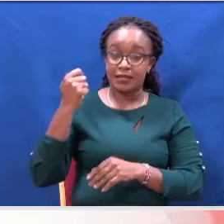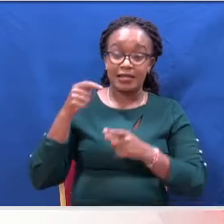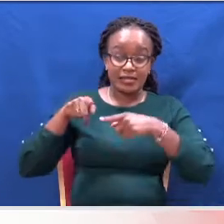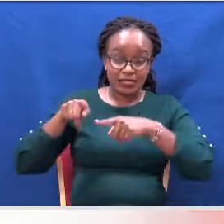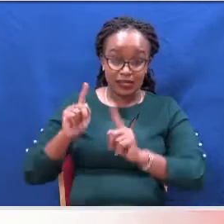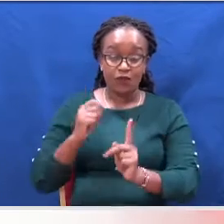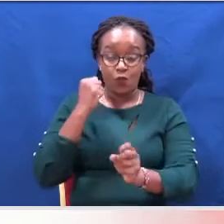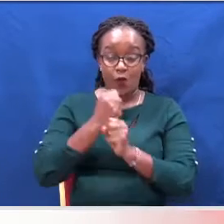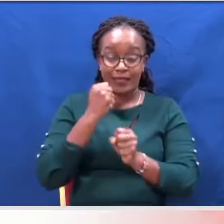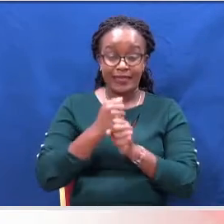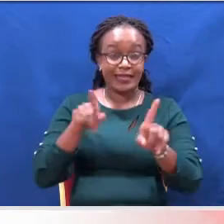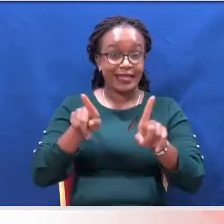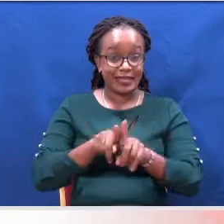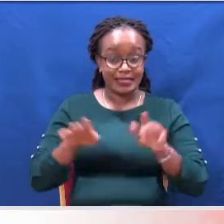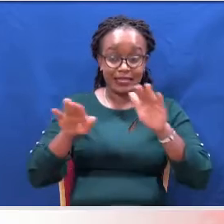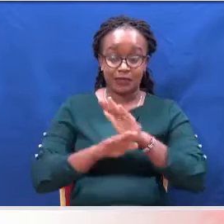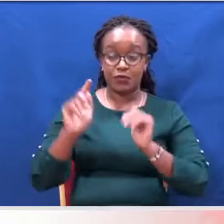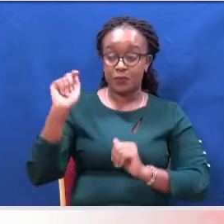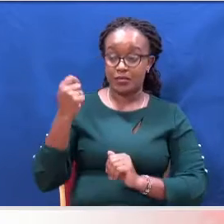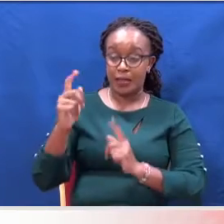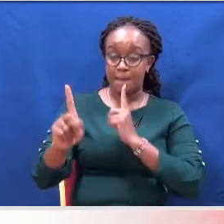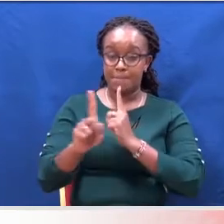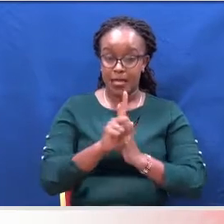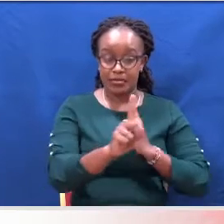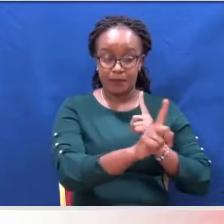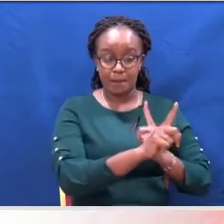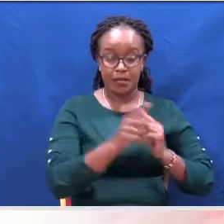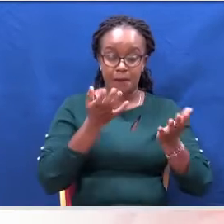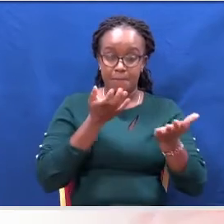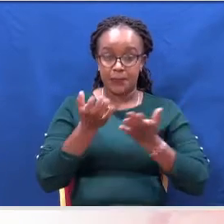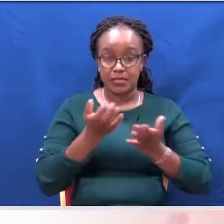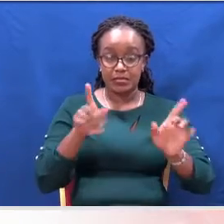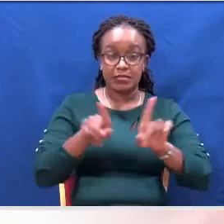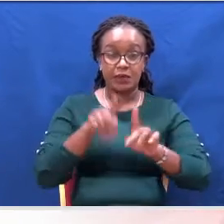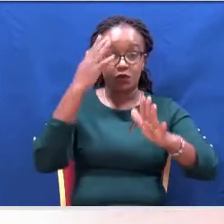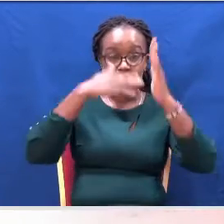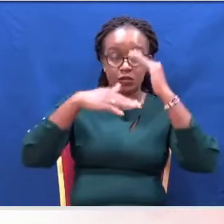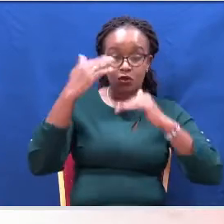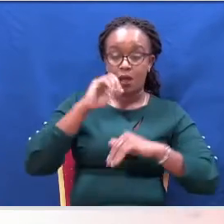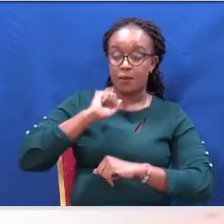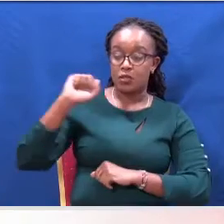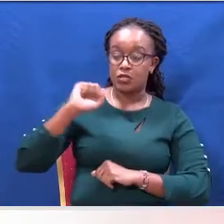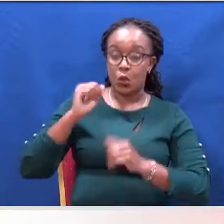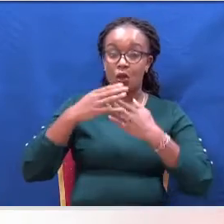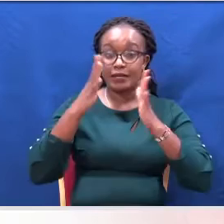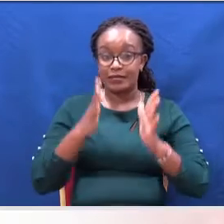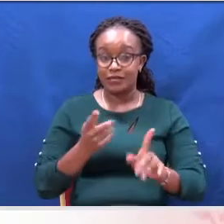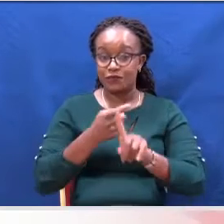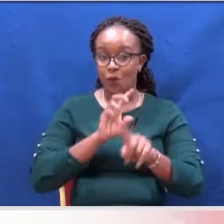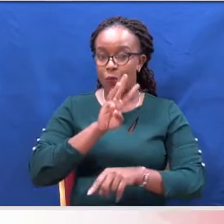second term as the deputy president, was meeting business, professional and political leaders from Western Kenya.